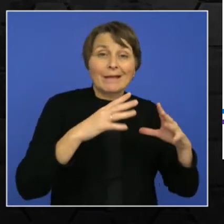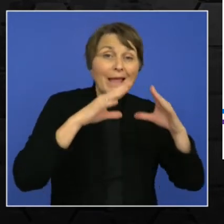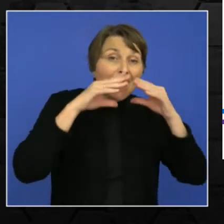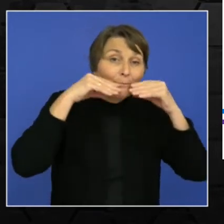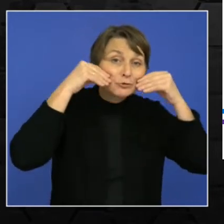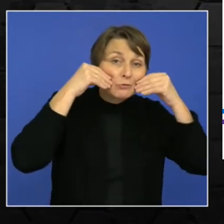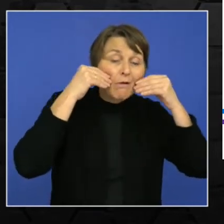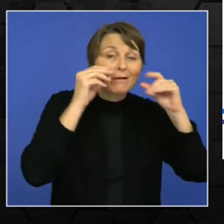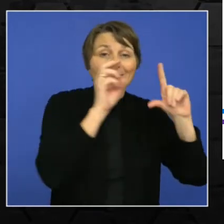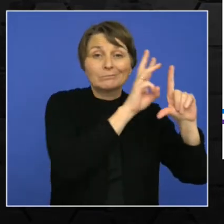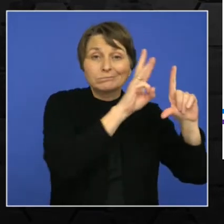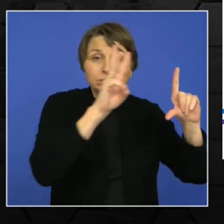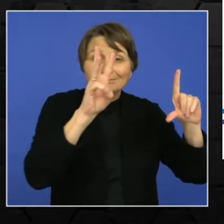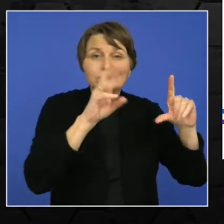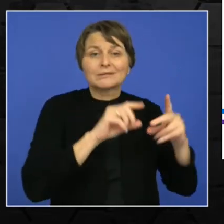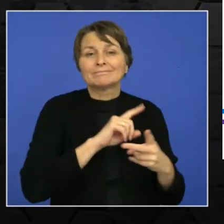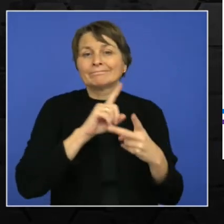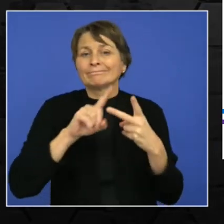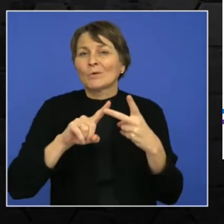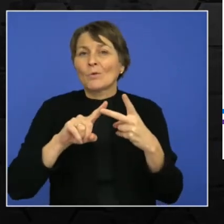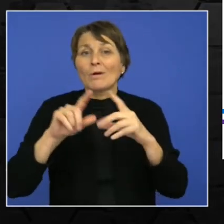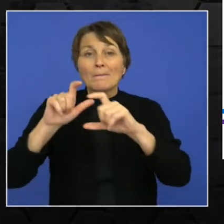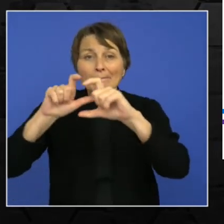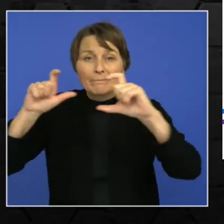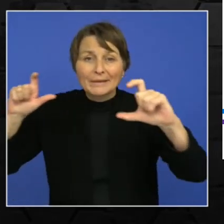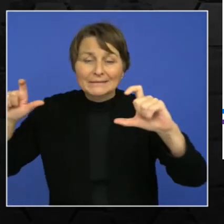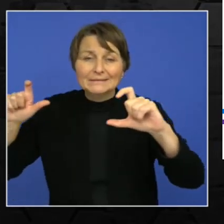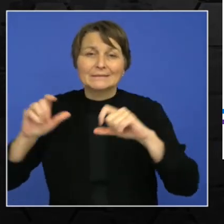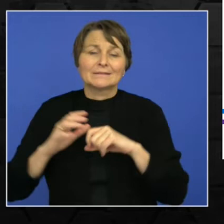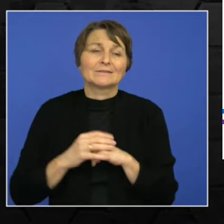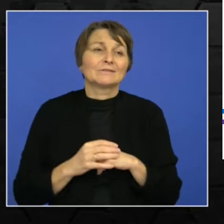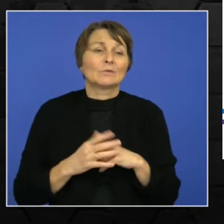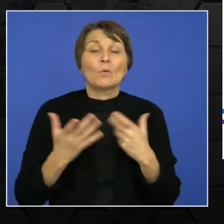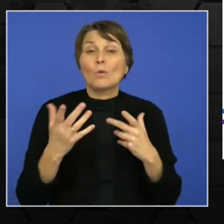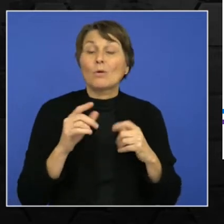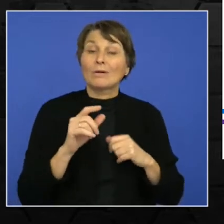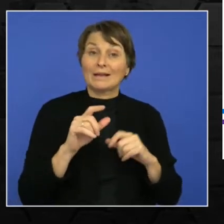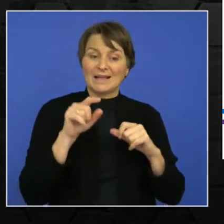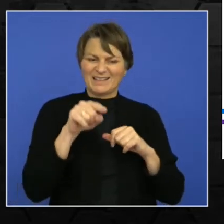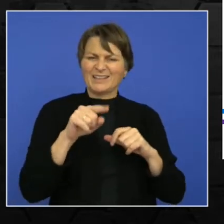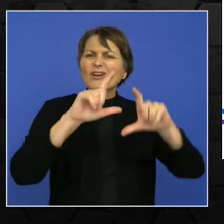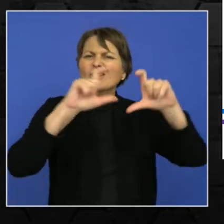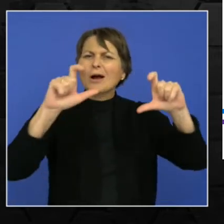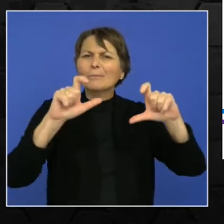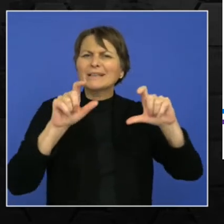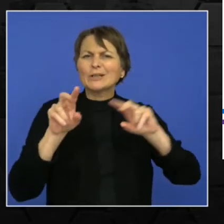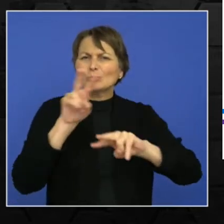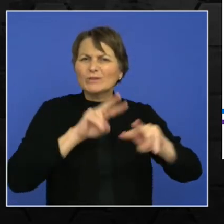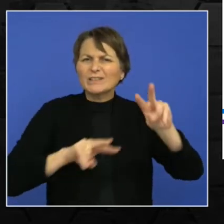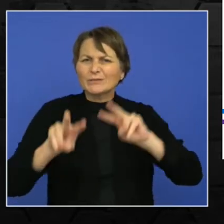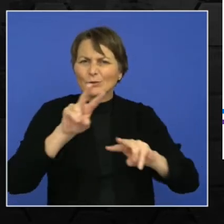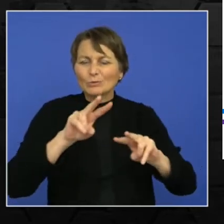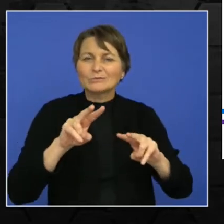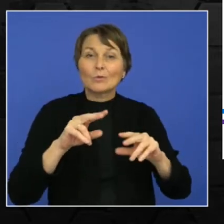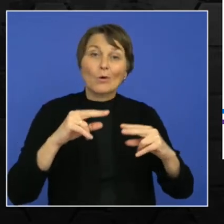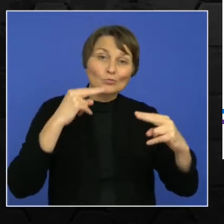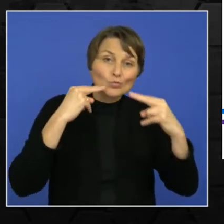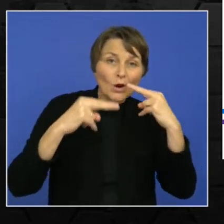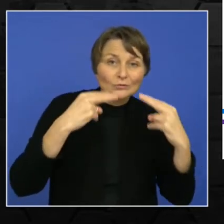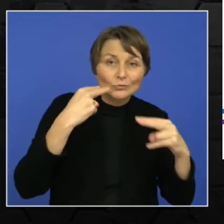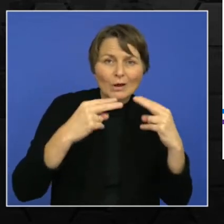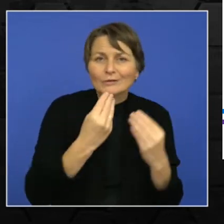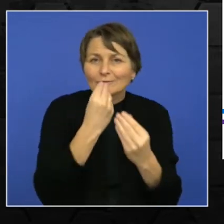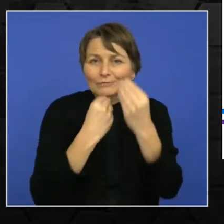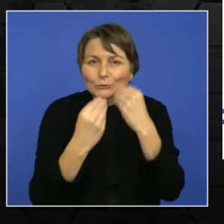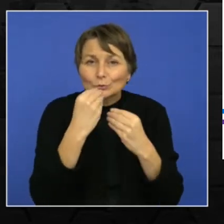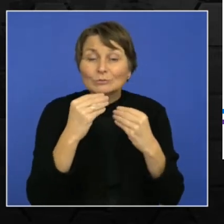like organization and business reviews in Google. You also have like almost